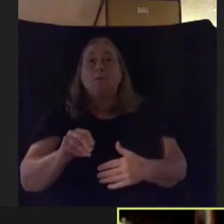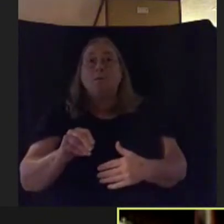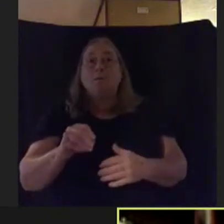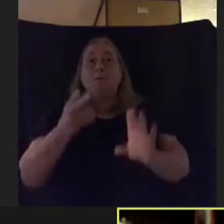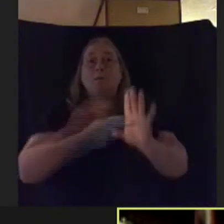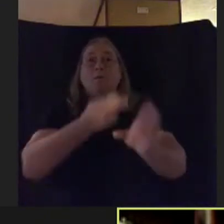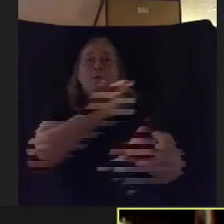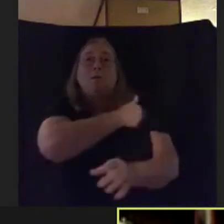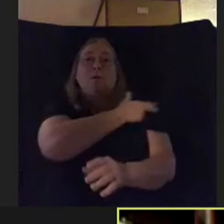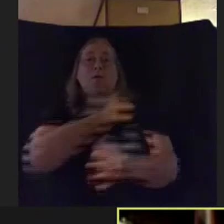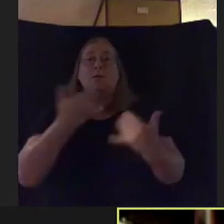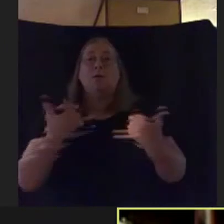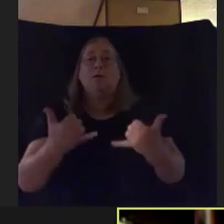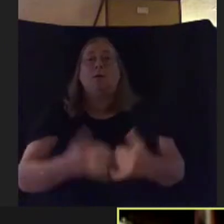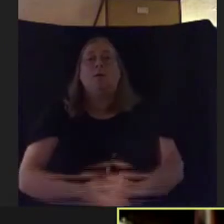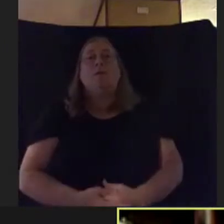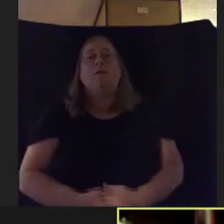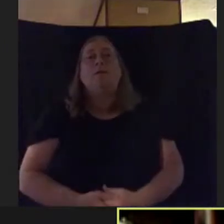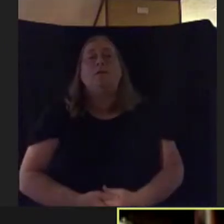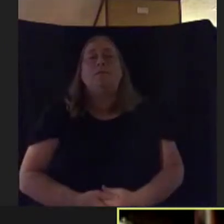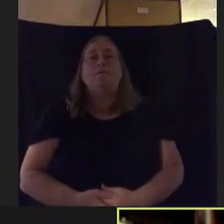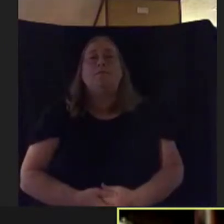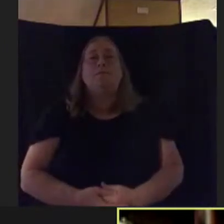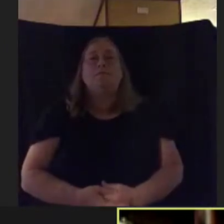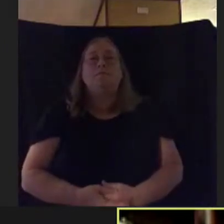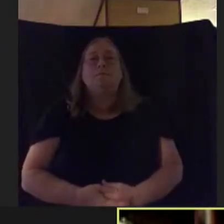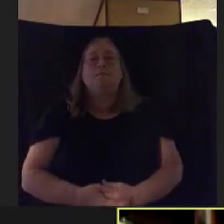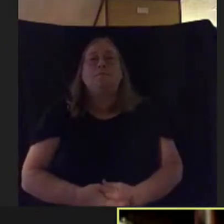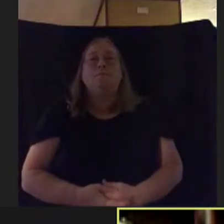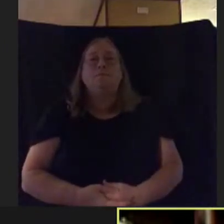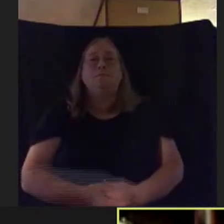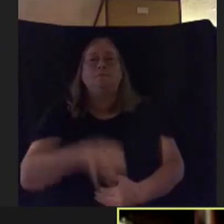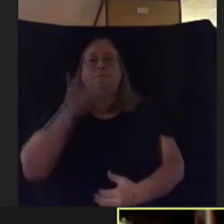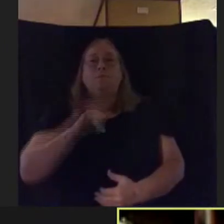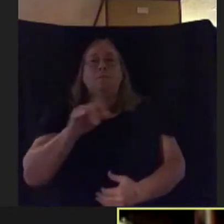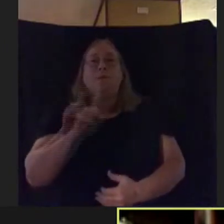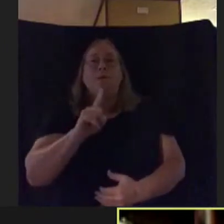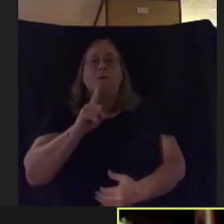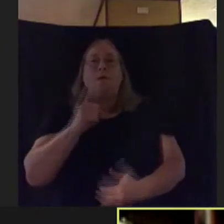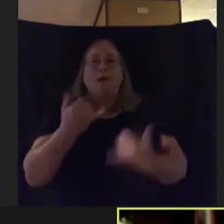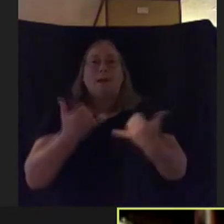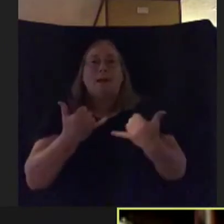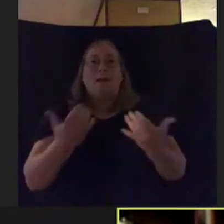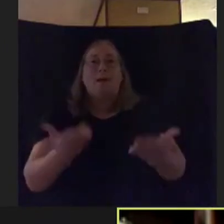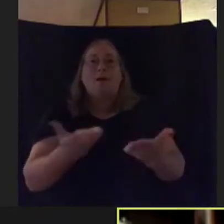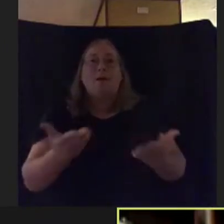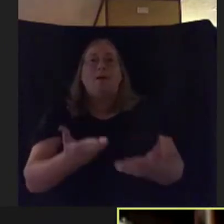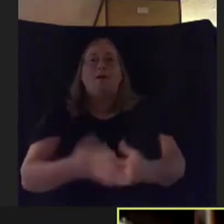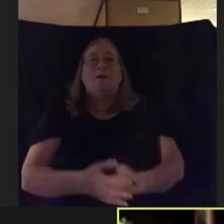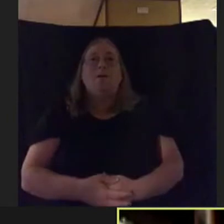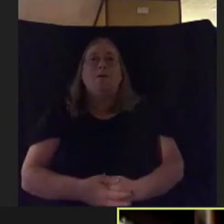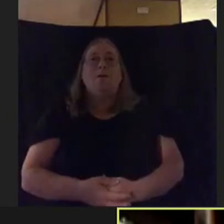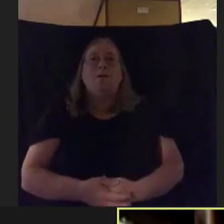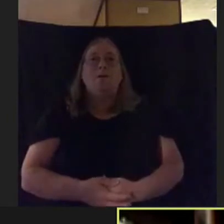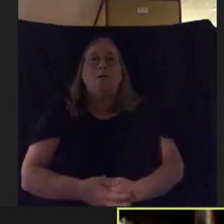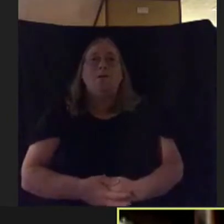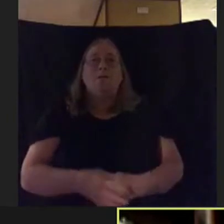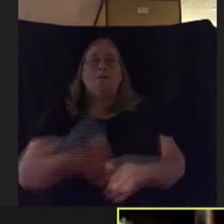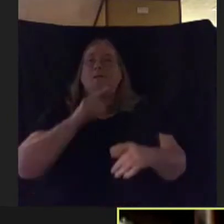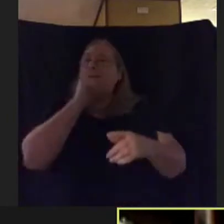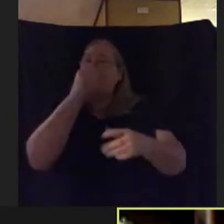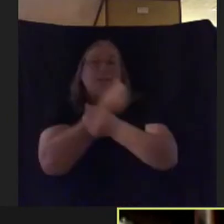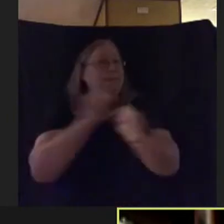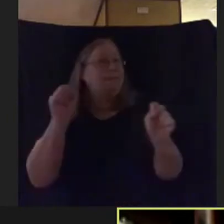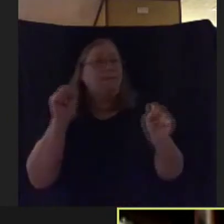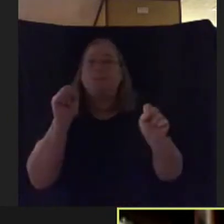road. So that's where we stand, cautiously improving, but we are not out of the woods yet. We still have a